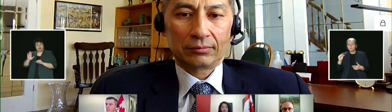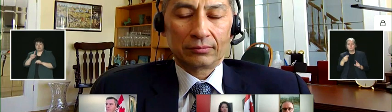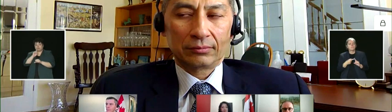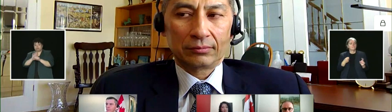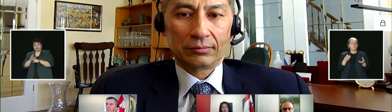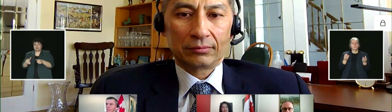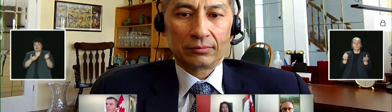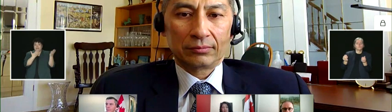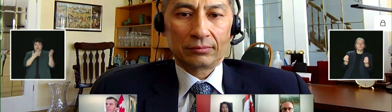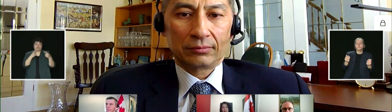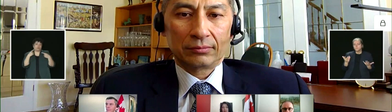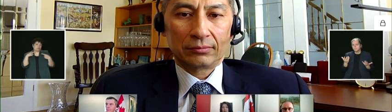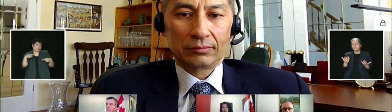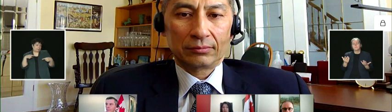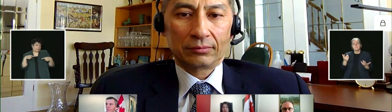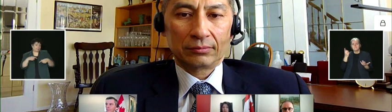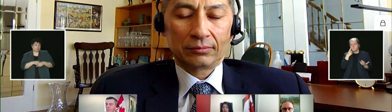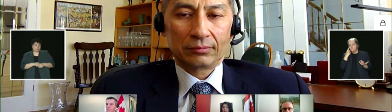delivery schedule.